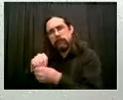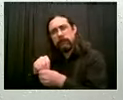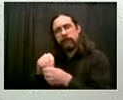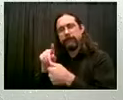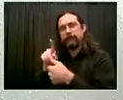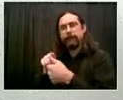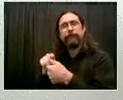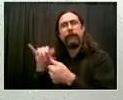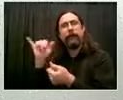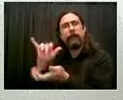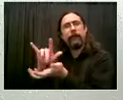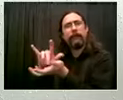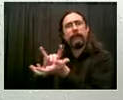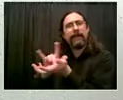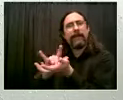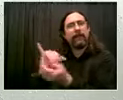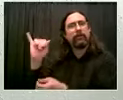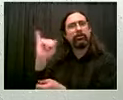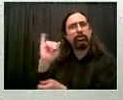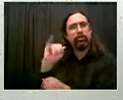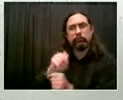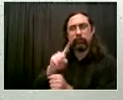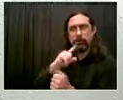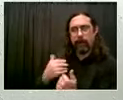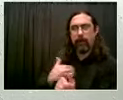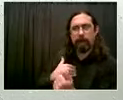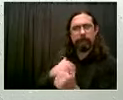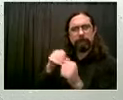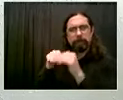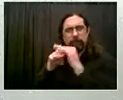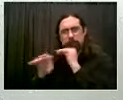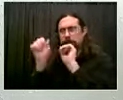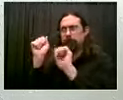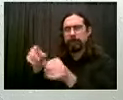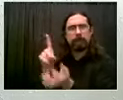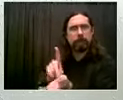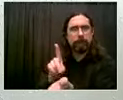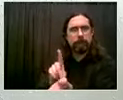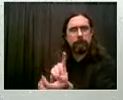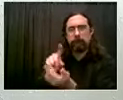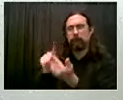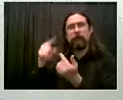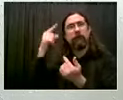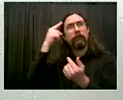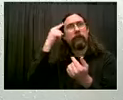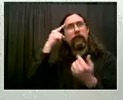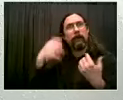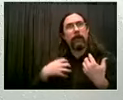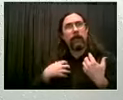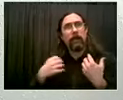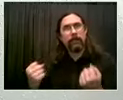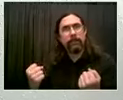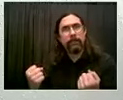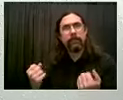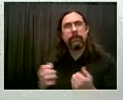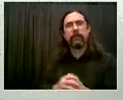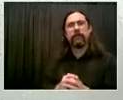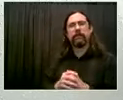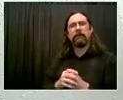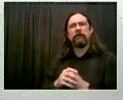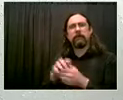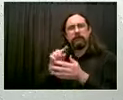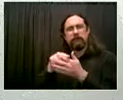Providing people with these services will ensure that they have a better chance of becoming productive members of society.